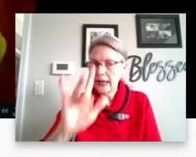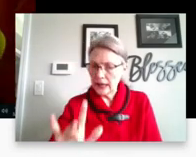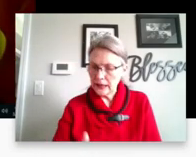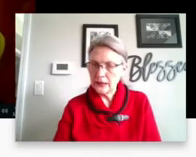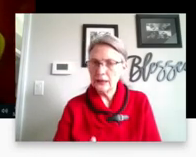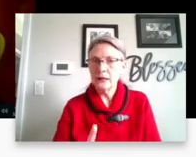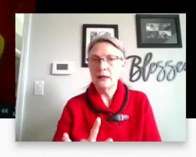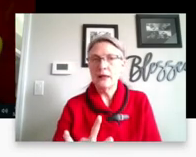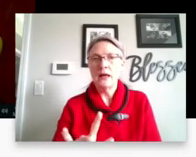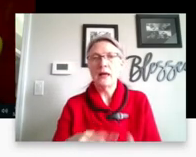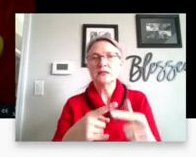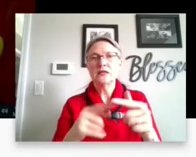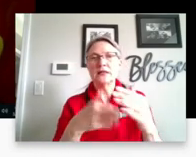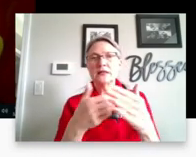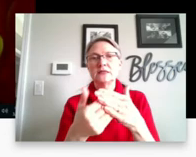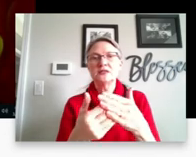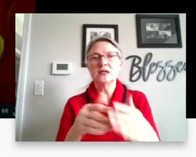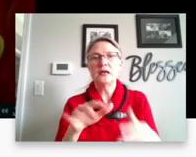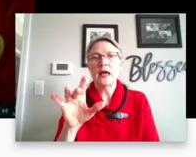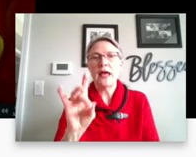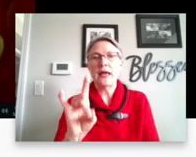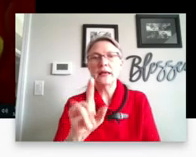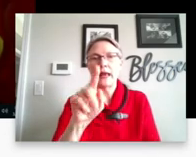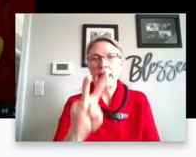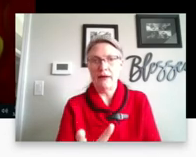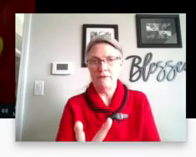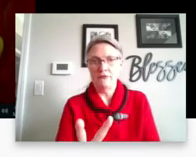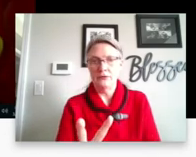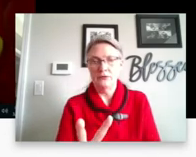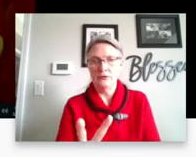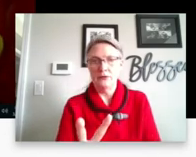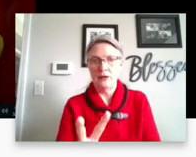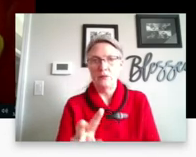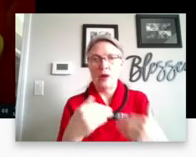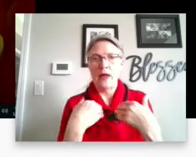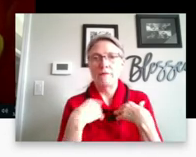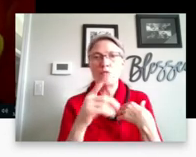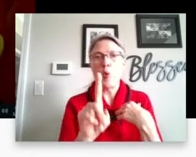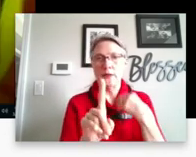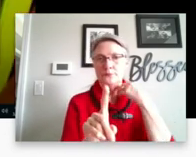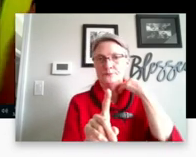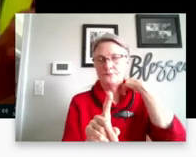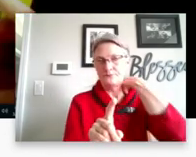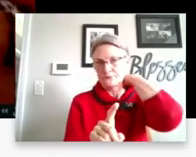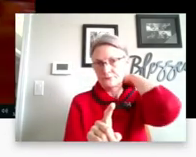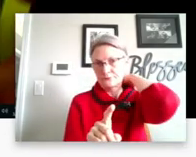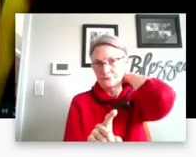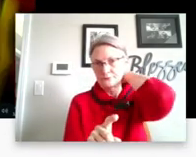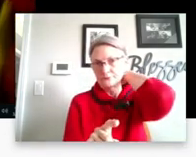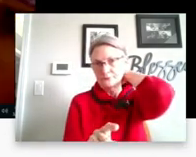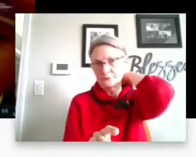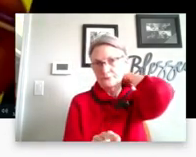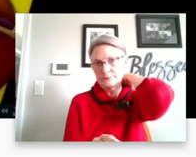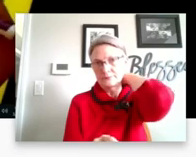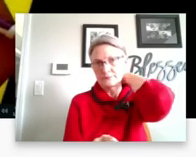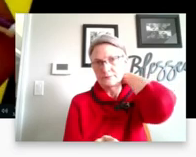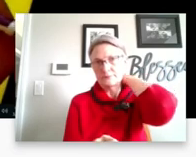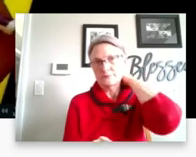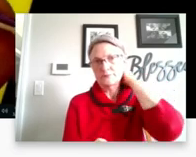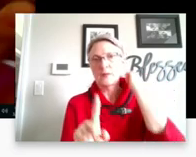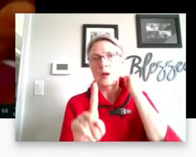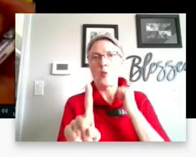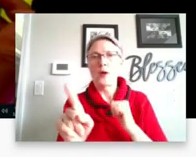going to leave all of this blank until I get to 8.5, where I have a 1 piece of yarn, 1 data point. So